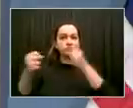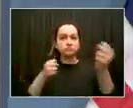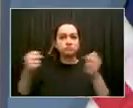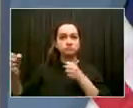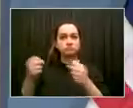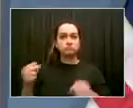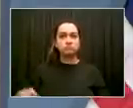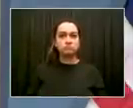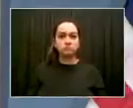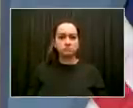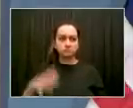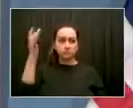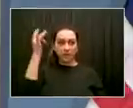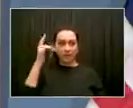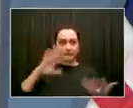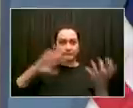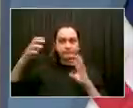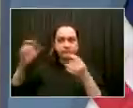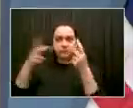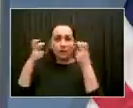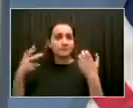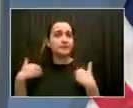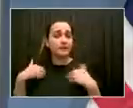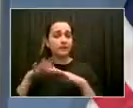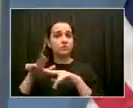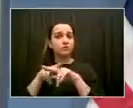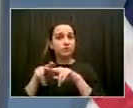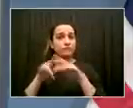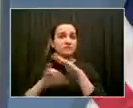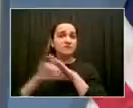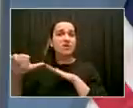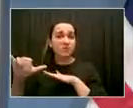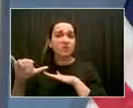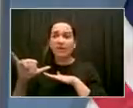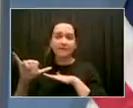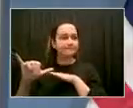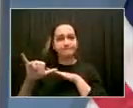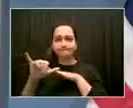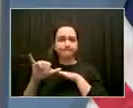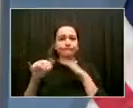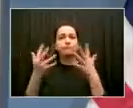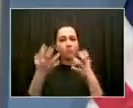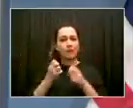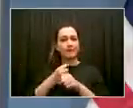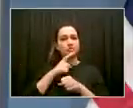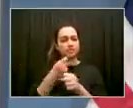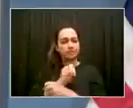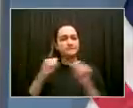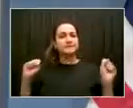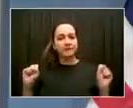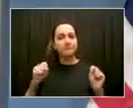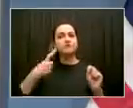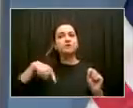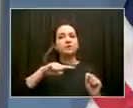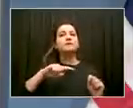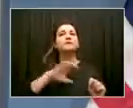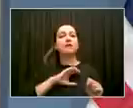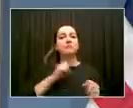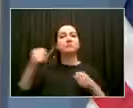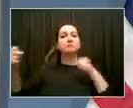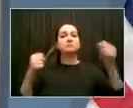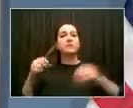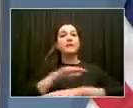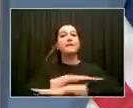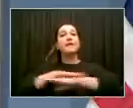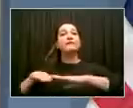already. And I'm going to finish up, and it's going to segue into some of the topics and people here with us on hate crimes. Mr. Mayor, you mentioned